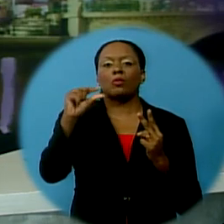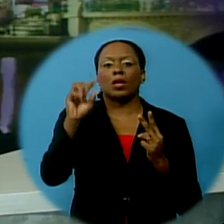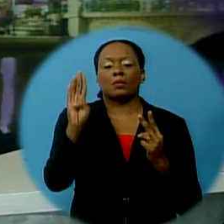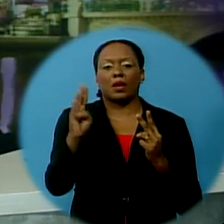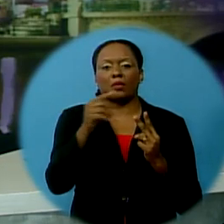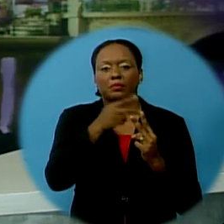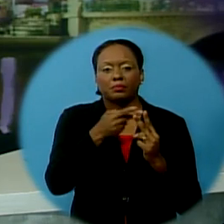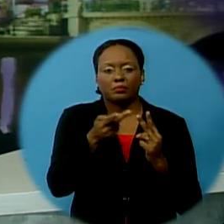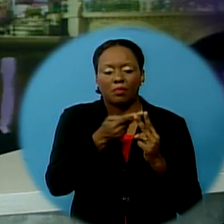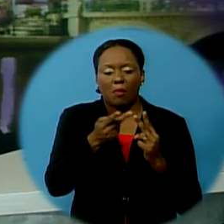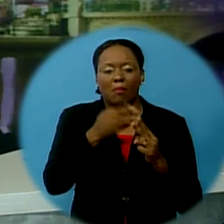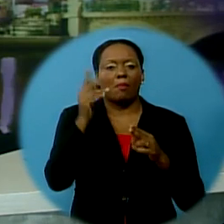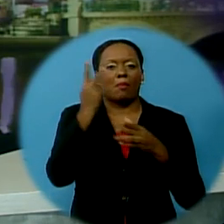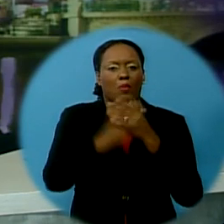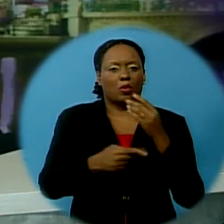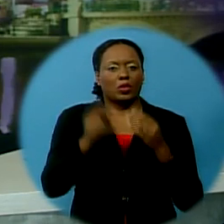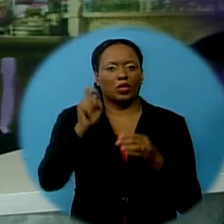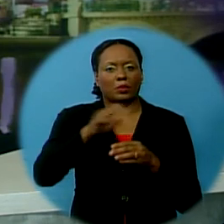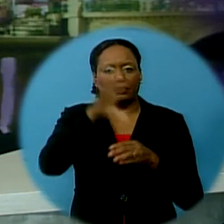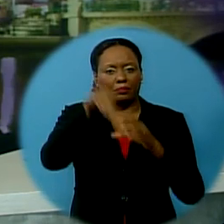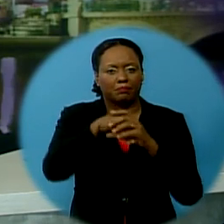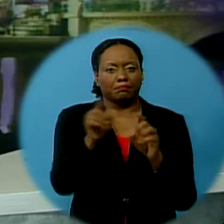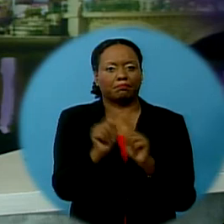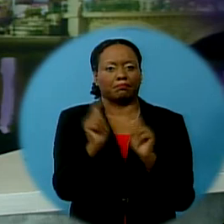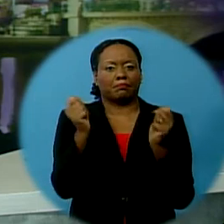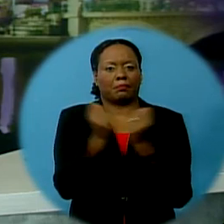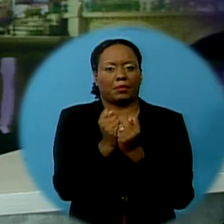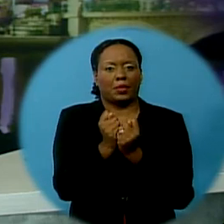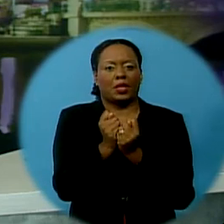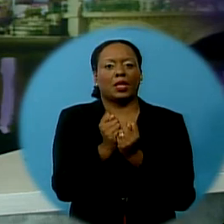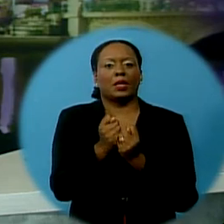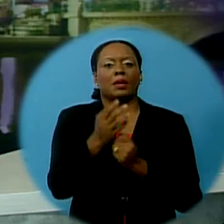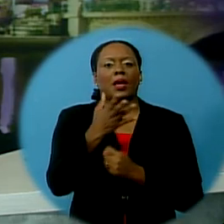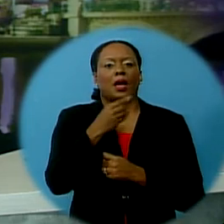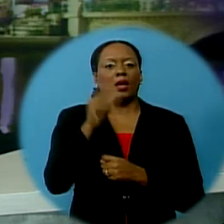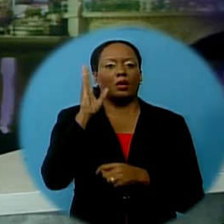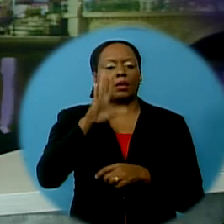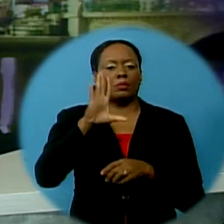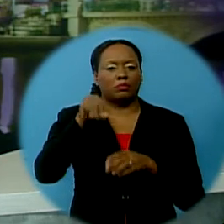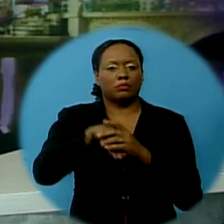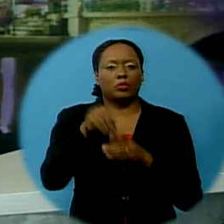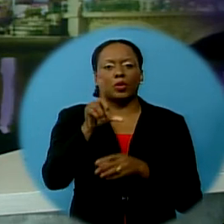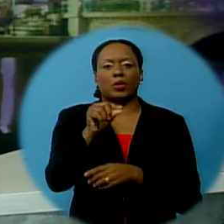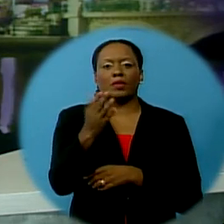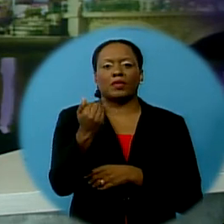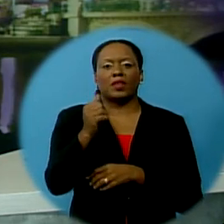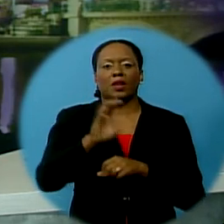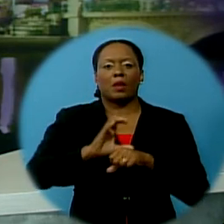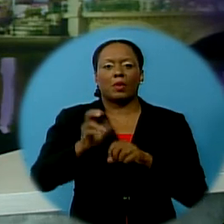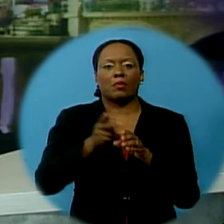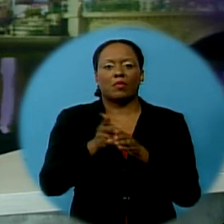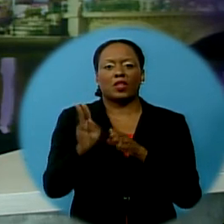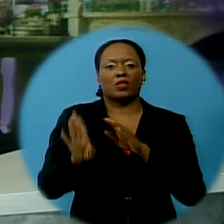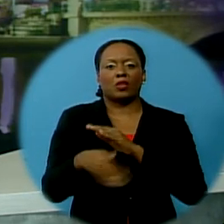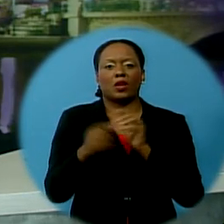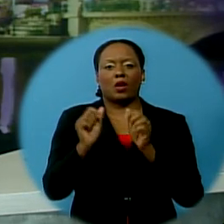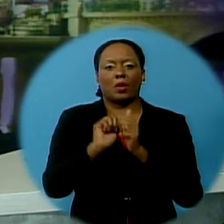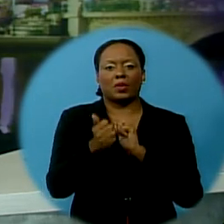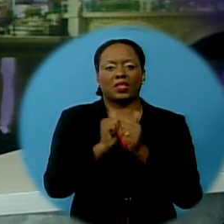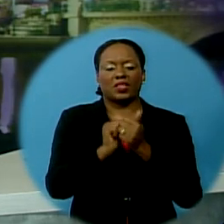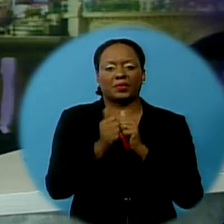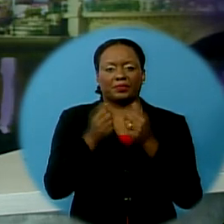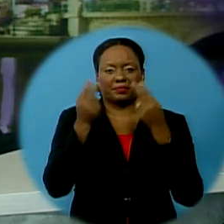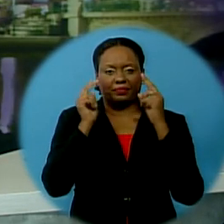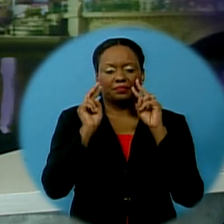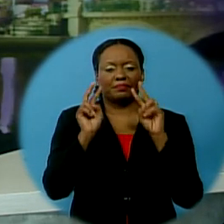player in the 13-man squad for their opening encounter of the 2015 Caribbean Professional Cricket League. CBC's Sean Green